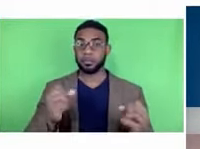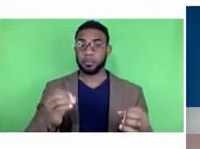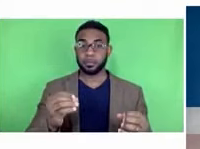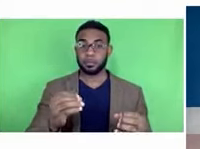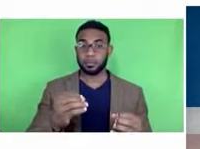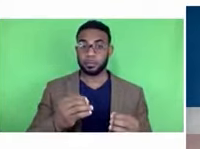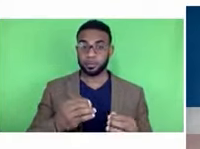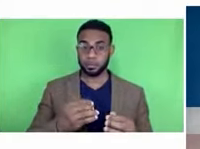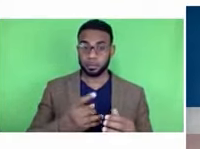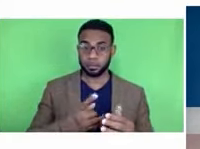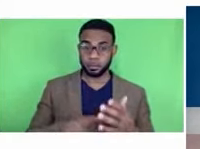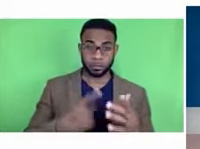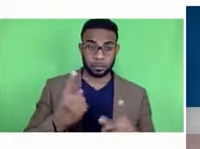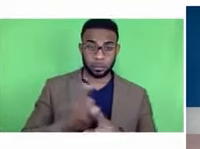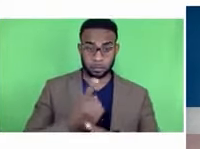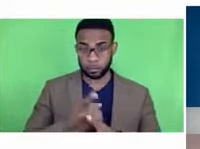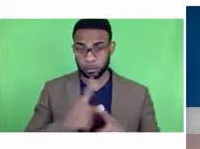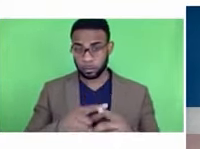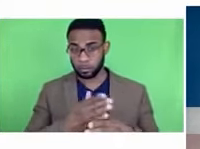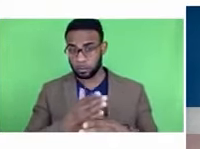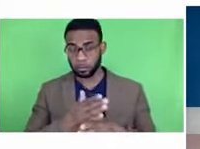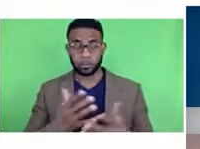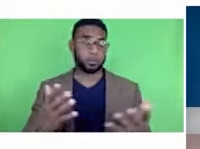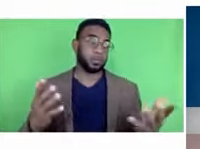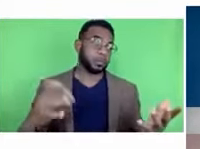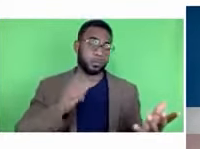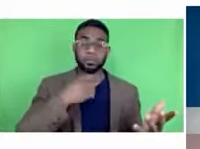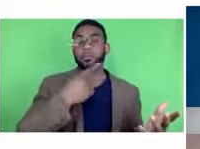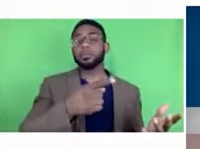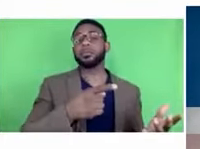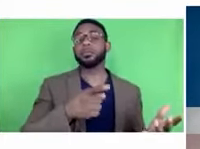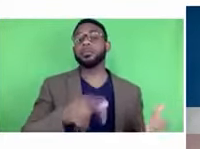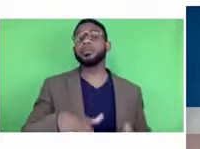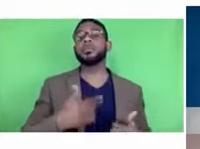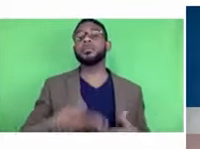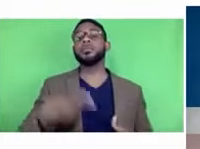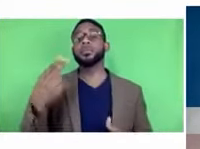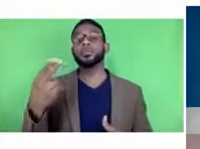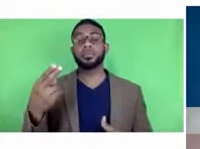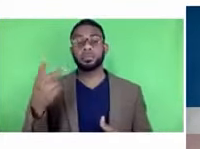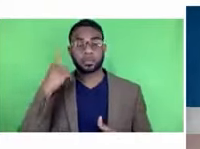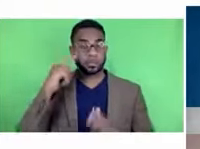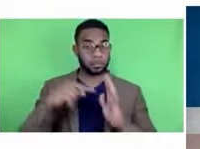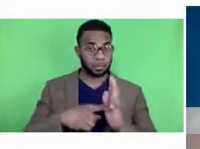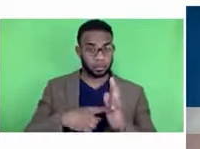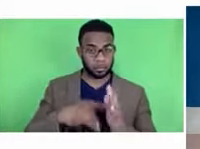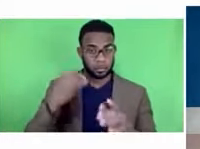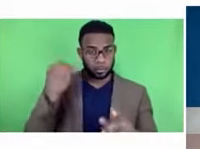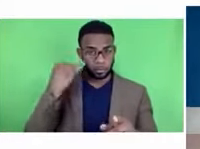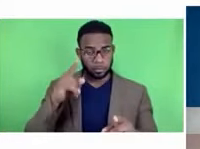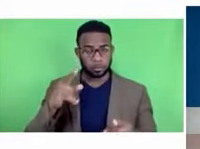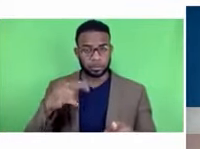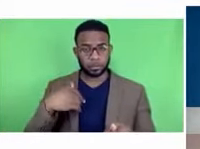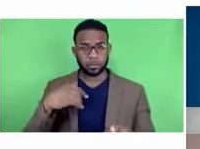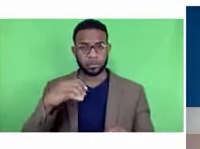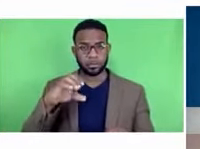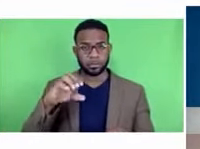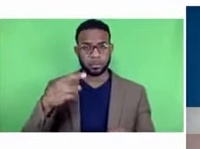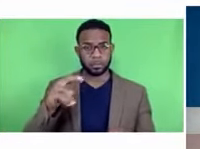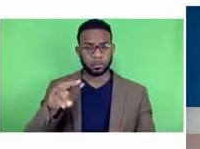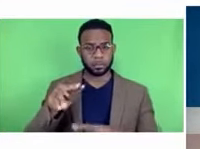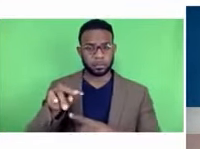you know, what's appropriate to disclose? Well, you know, don't tell your life history. For example, if you have Crohn's